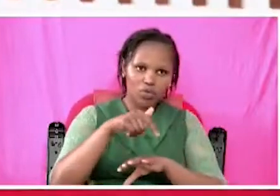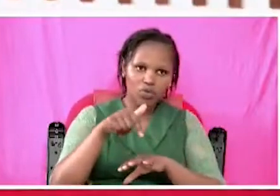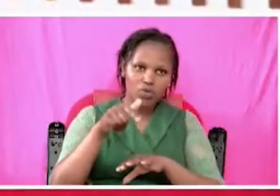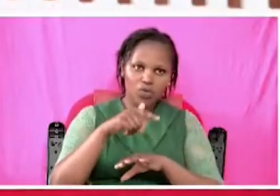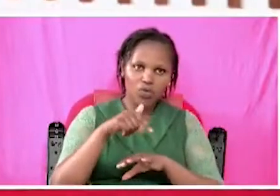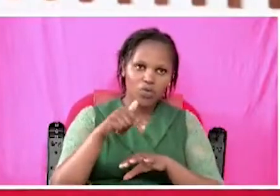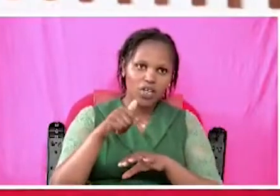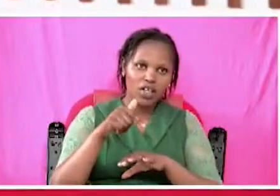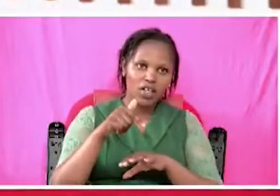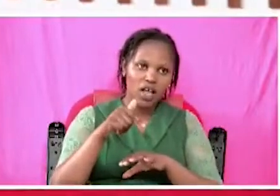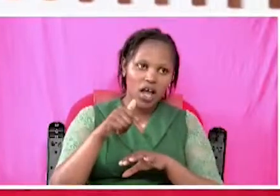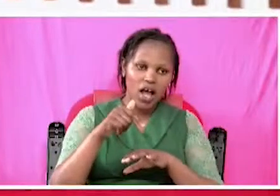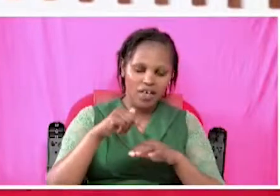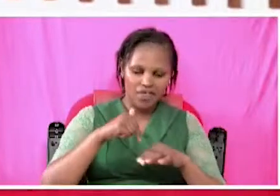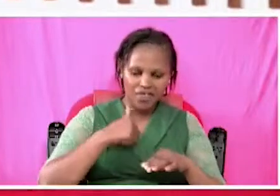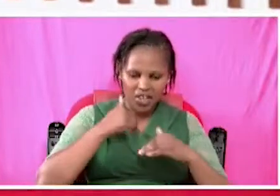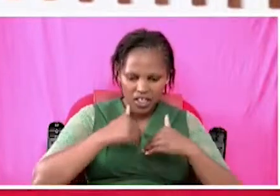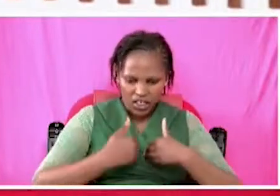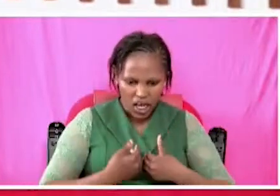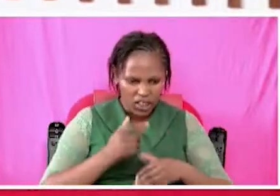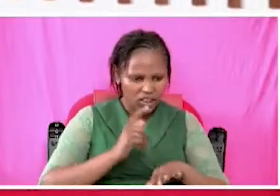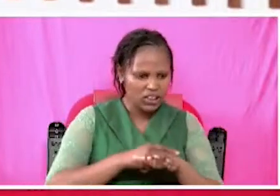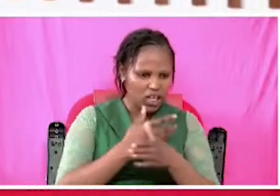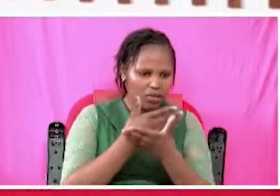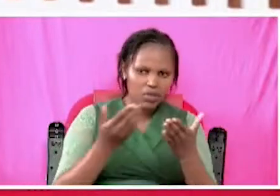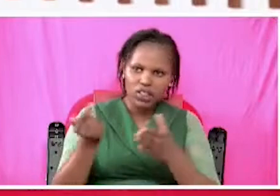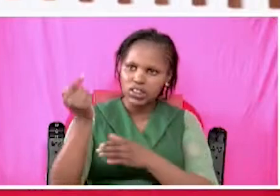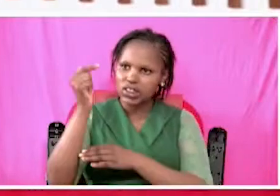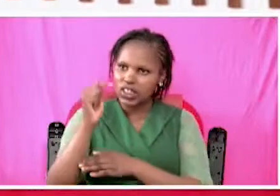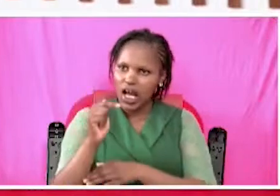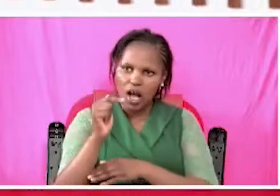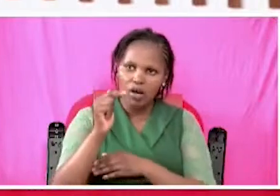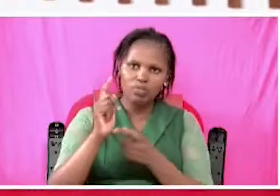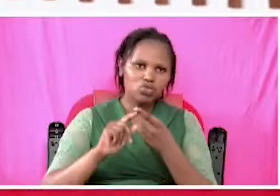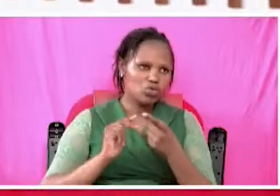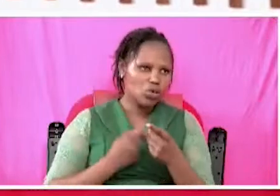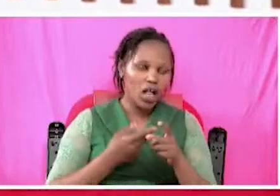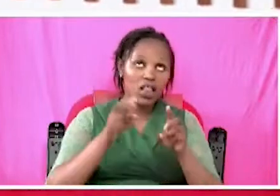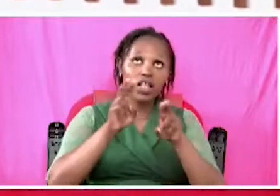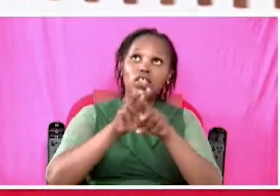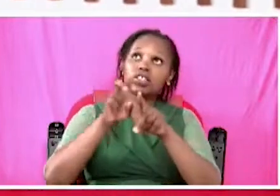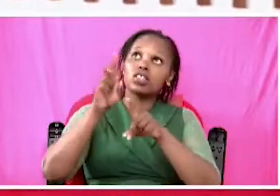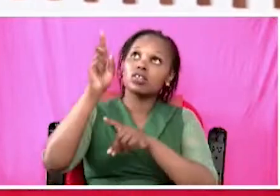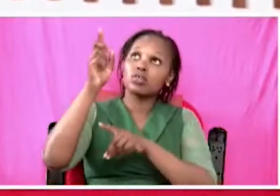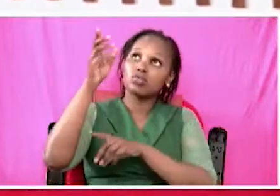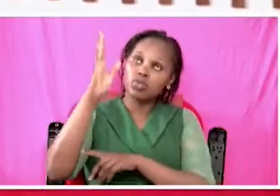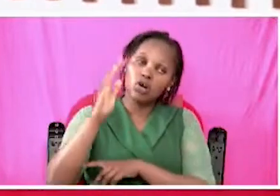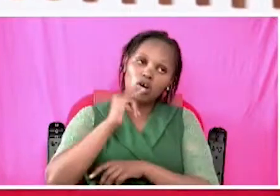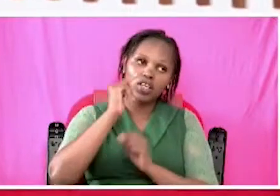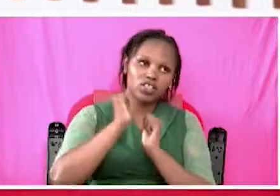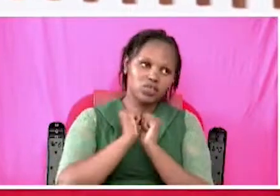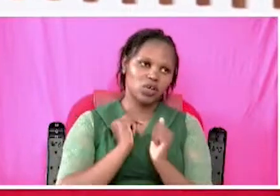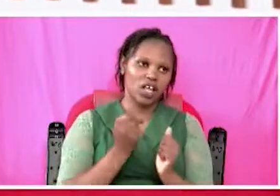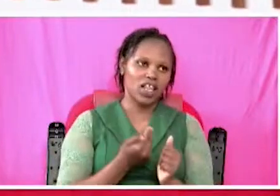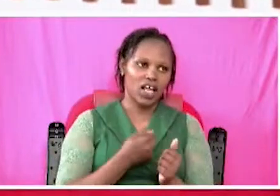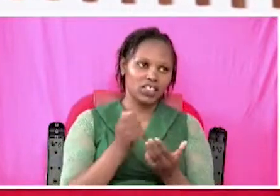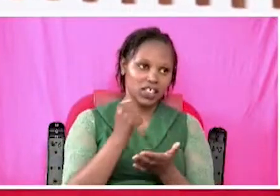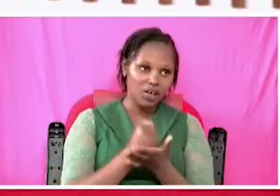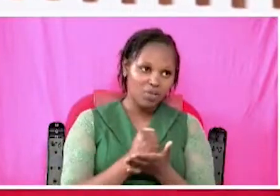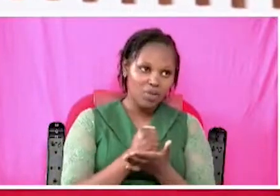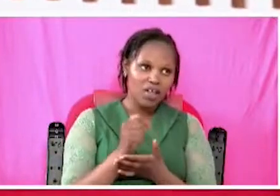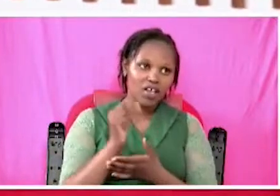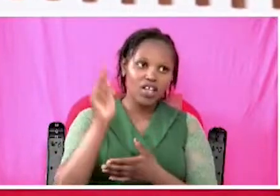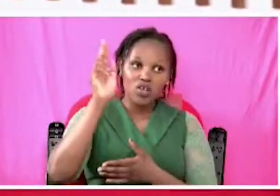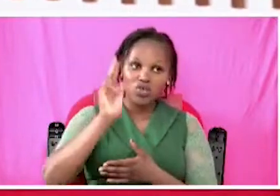us. When things come tumbling down, the same God is with us. Amen. He uses us to